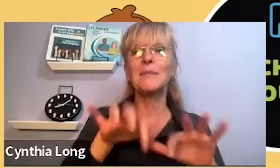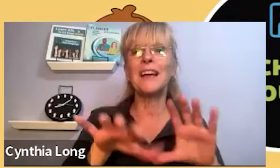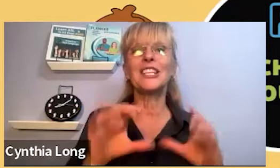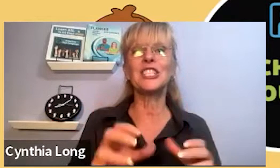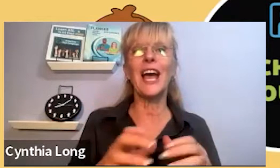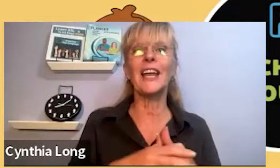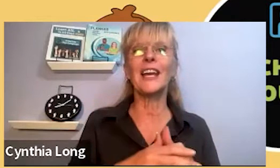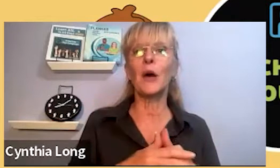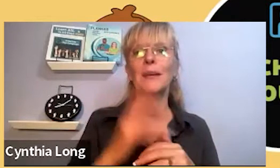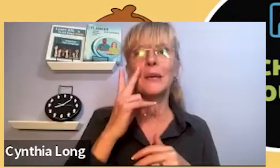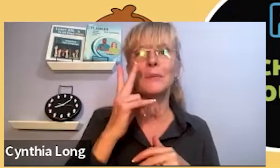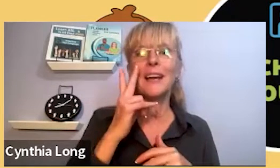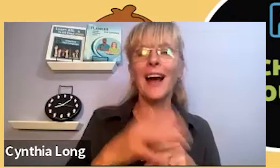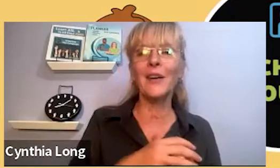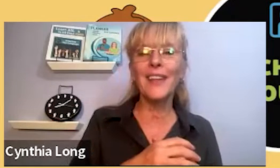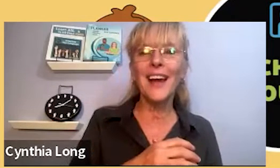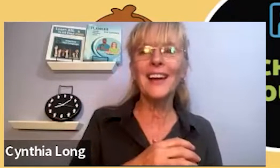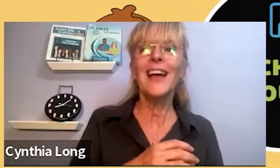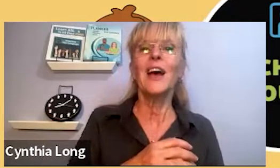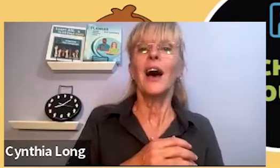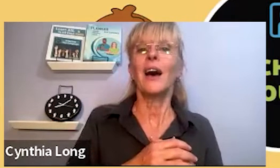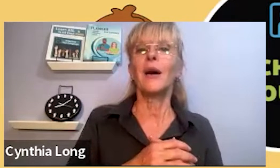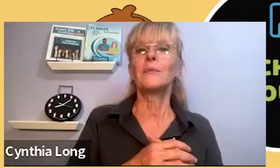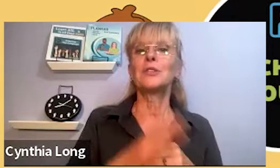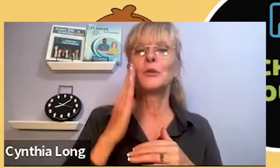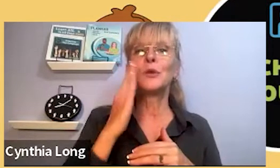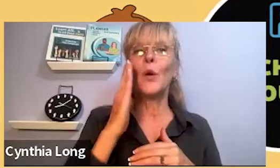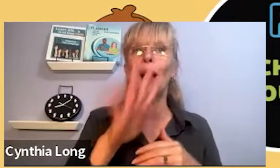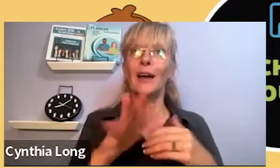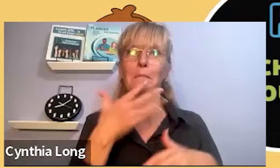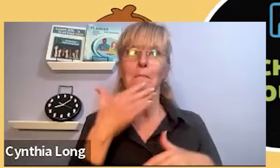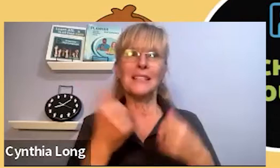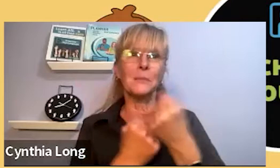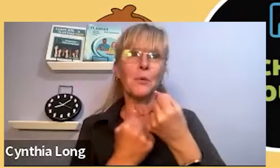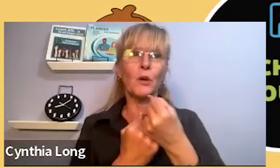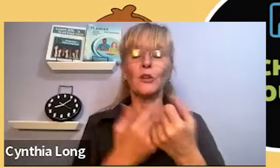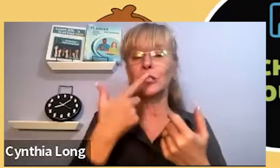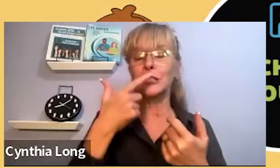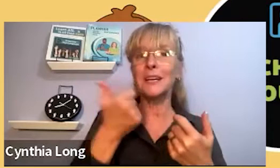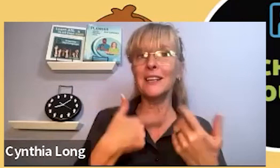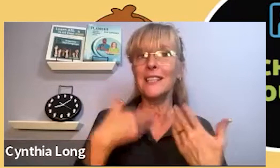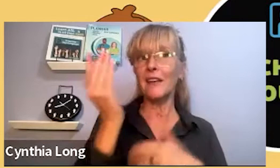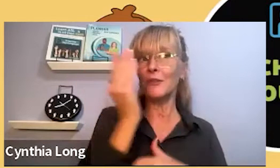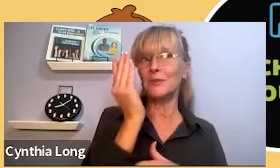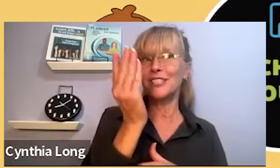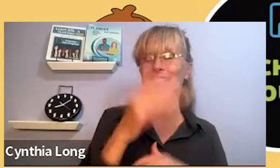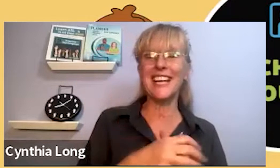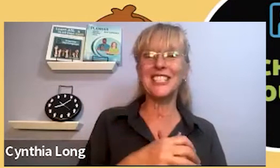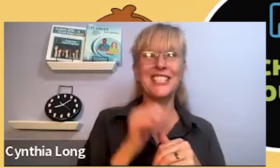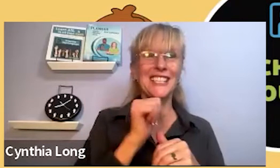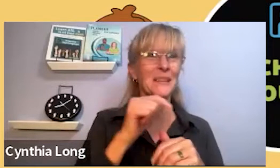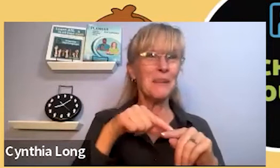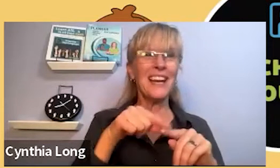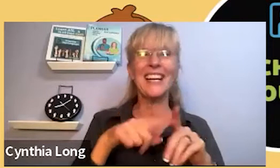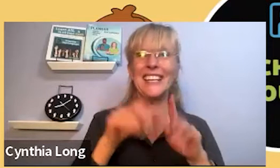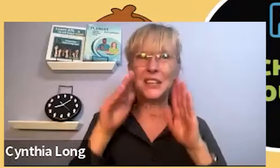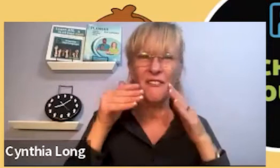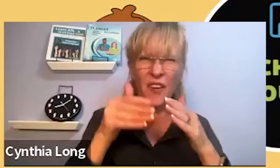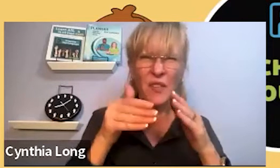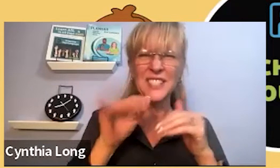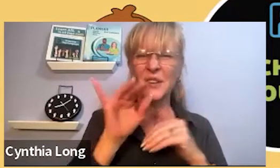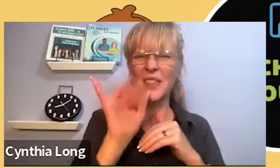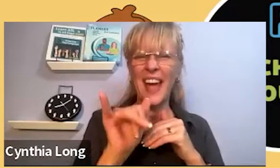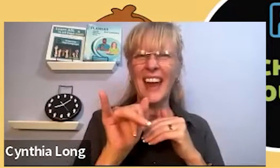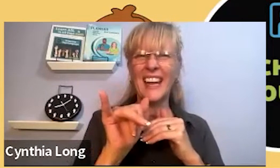you need, type that in the chat and I'll be keeping an eye on that to know how to best support you. Just because I have a presentation doesn't mean I